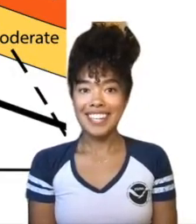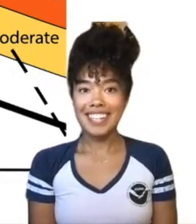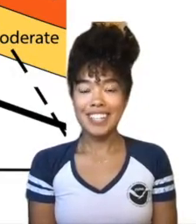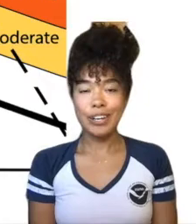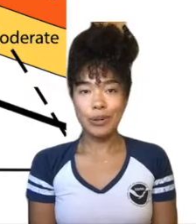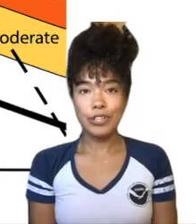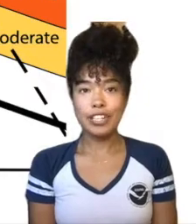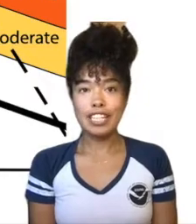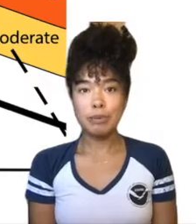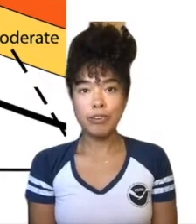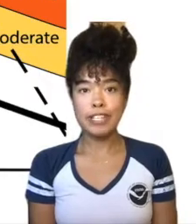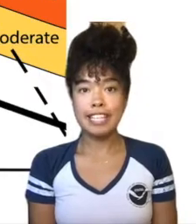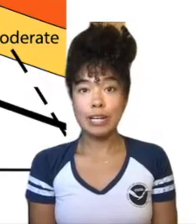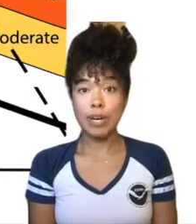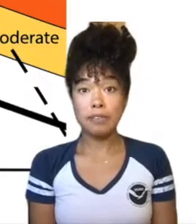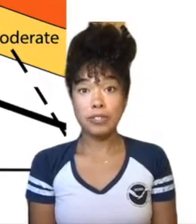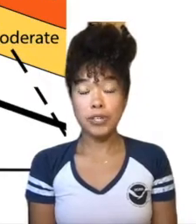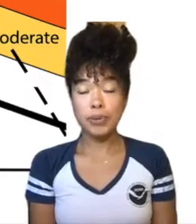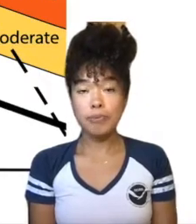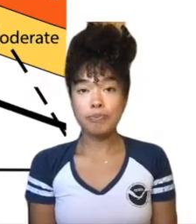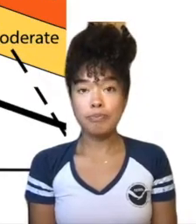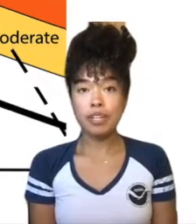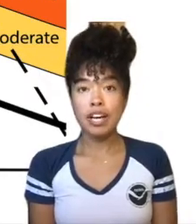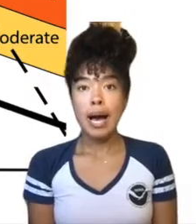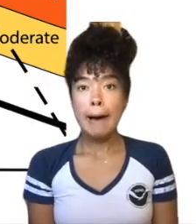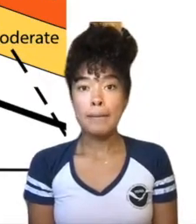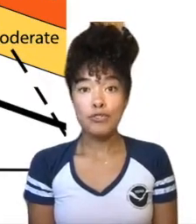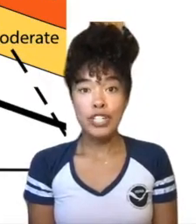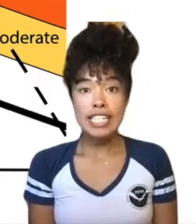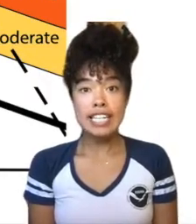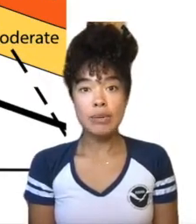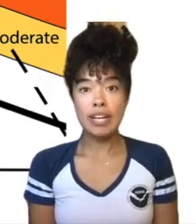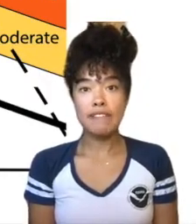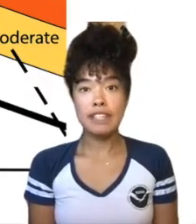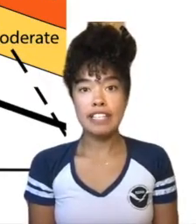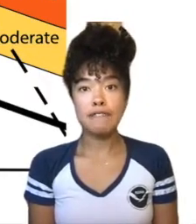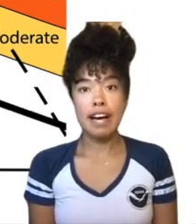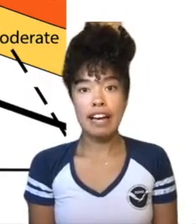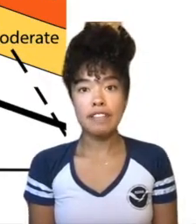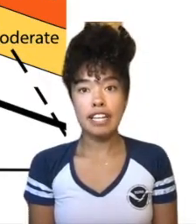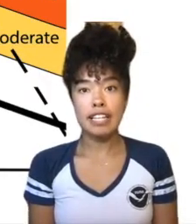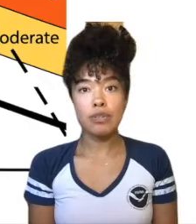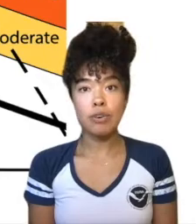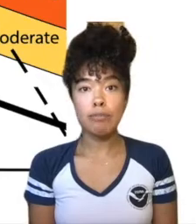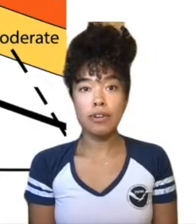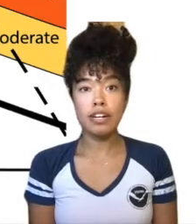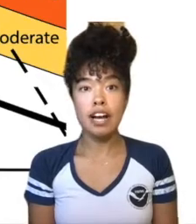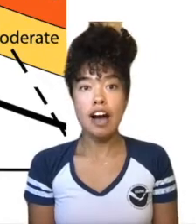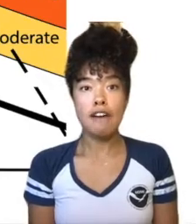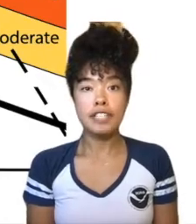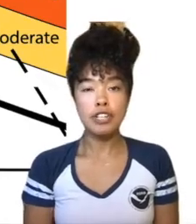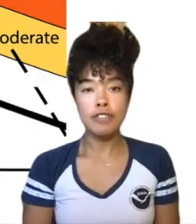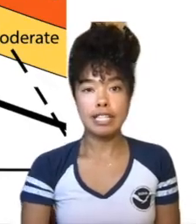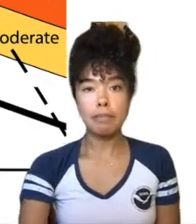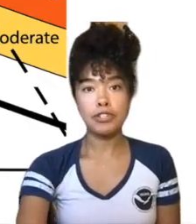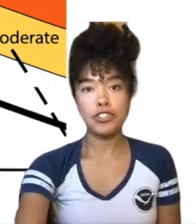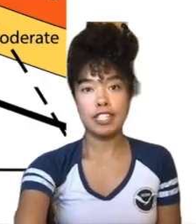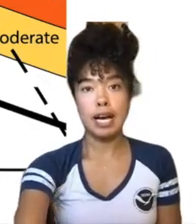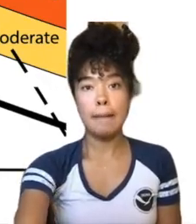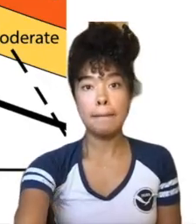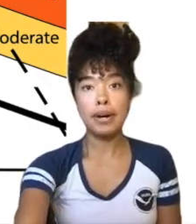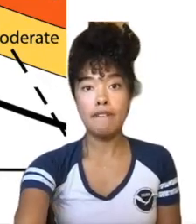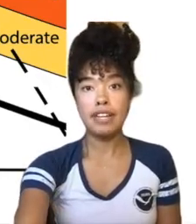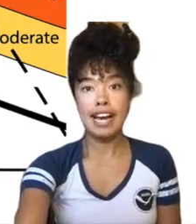on land, the ocean can experience heat waves too. A marine heat wave is 5 days or more of sea surface